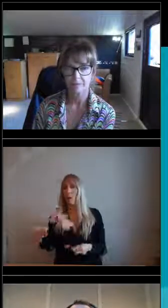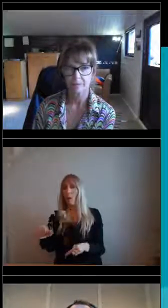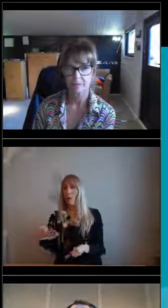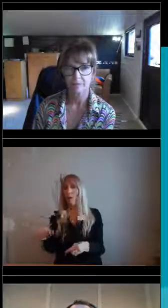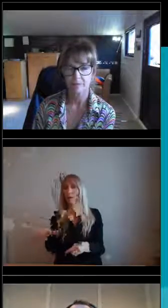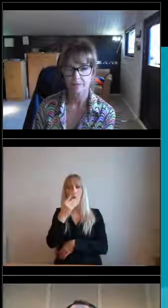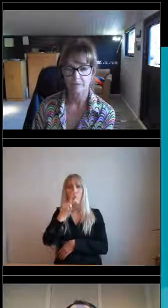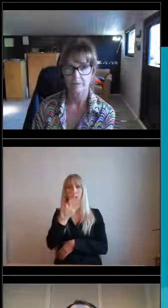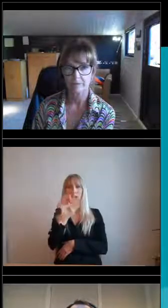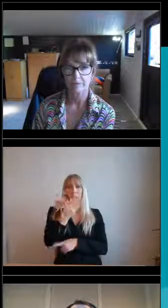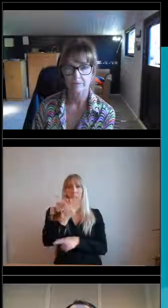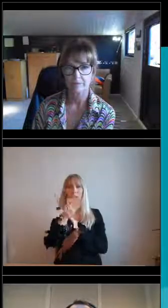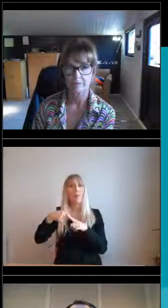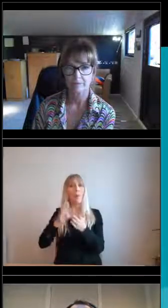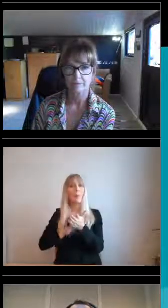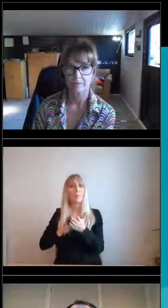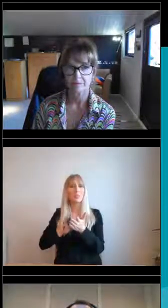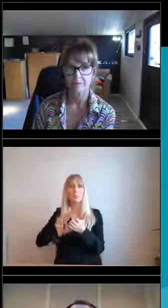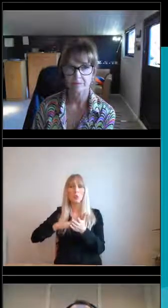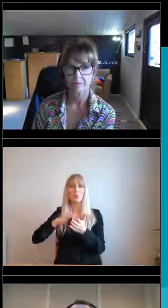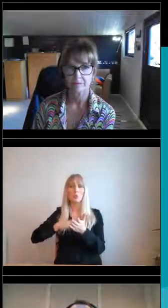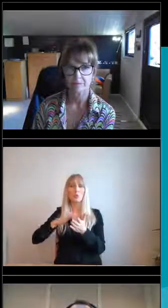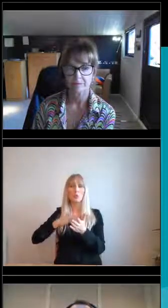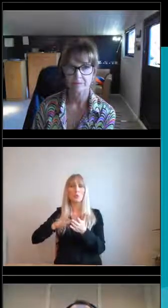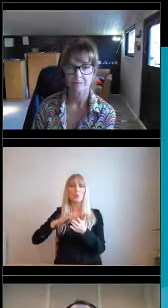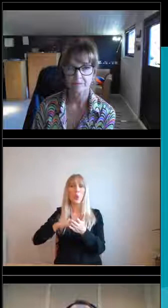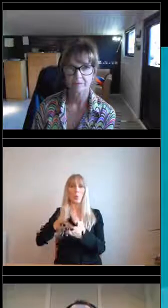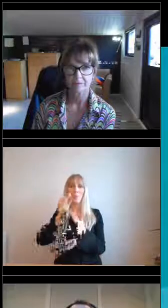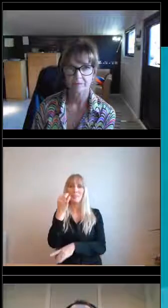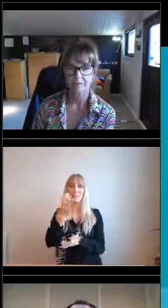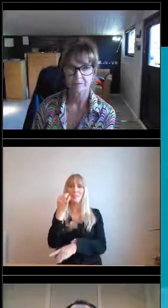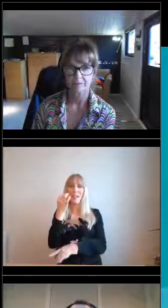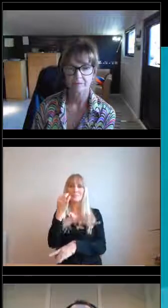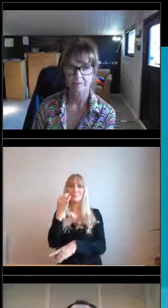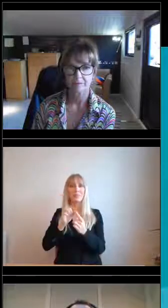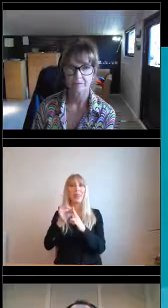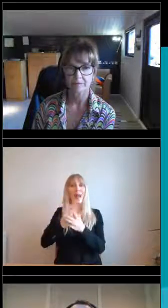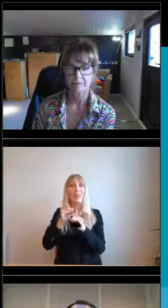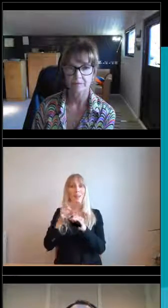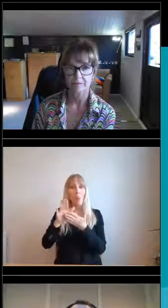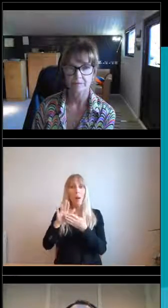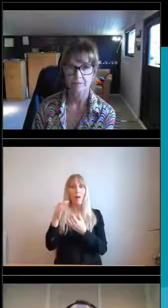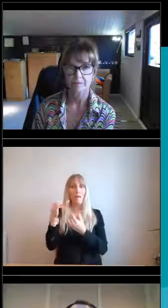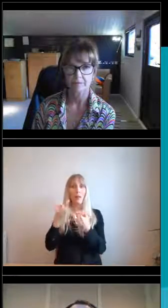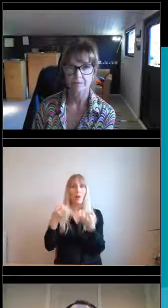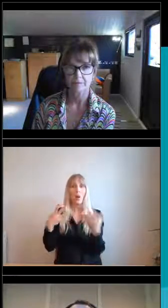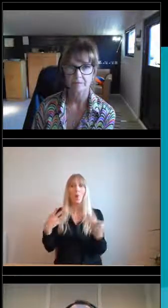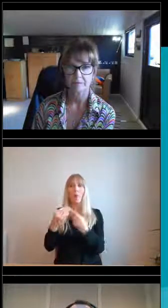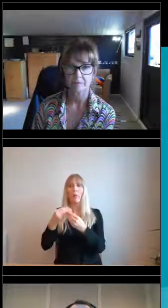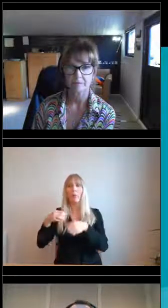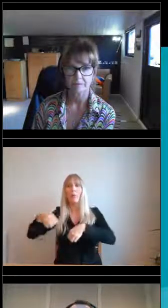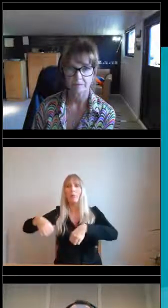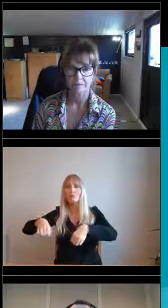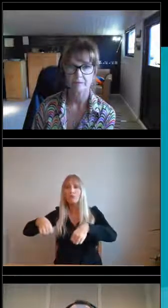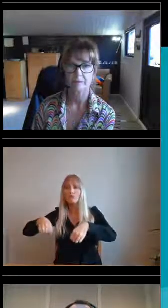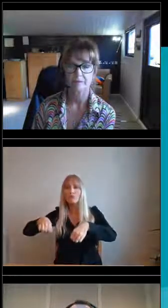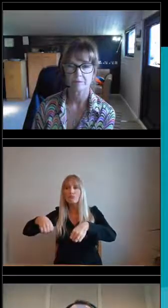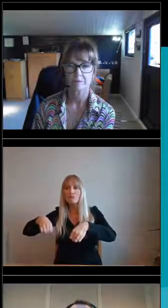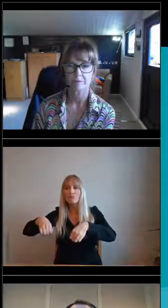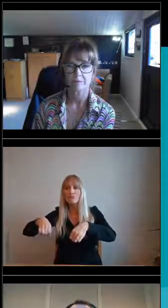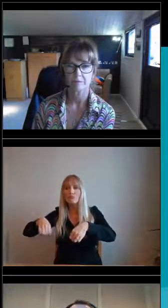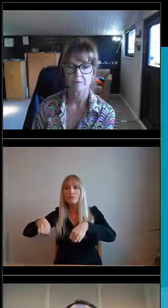kilometres, and we don't want sort of the highest, the 70 mile per hour vehicles mixing with lower speed,